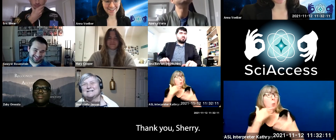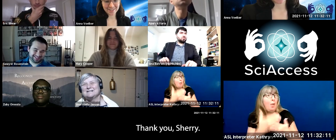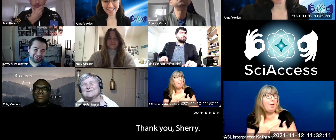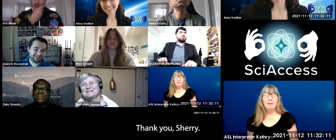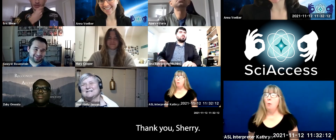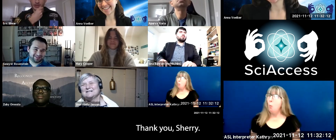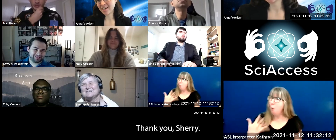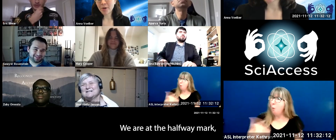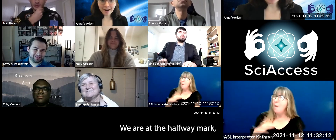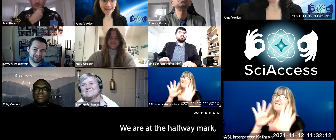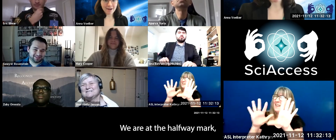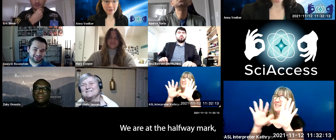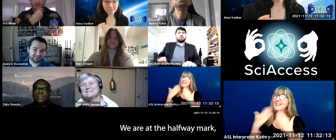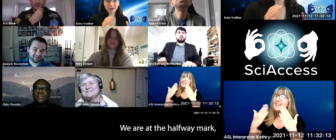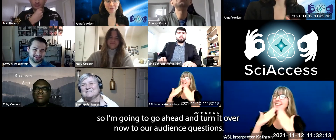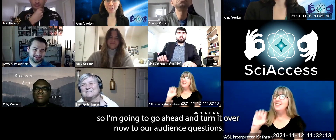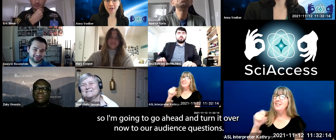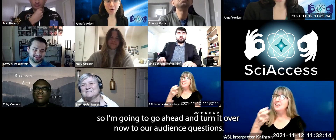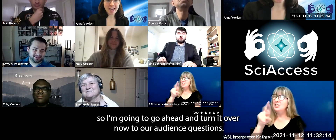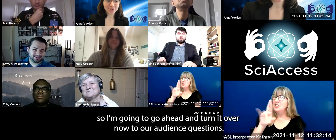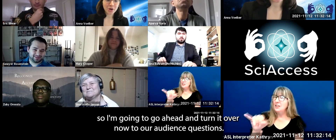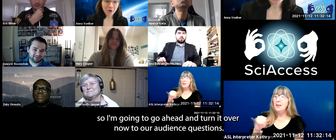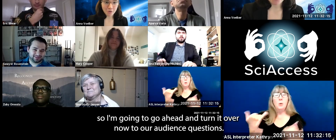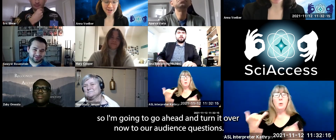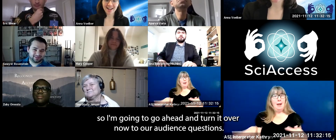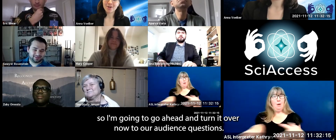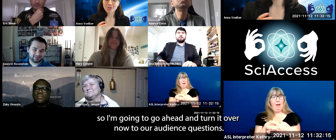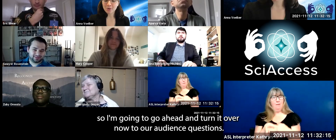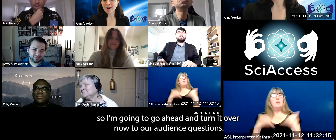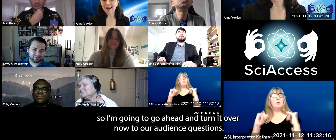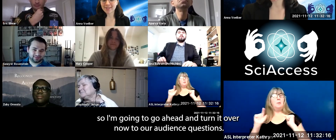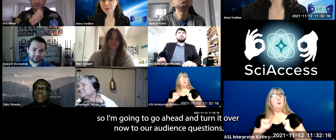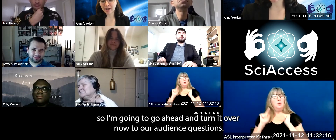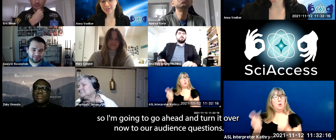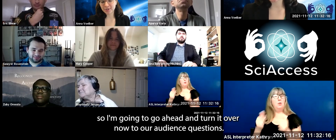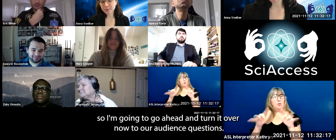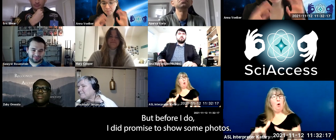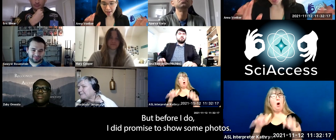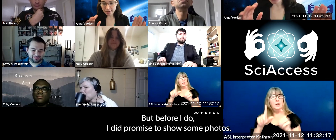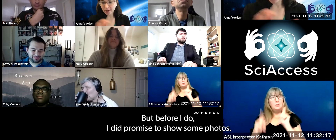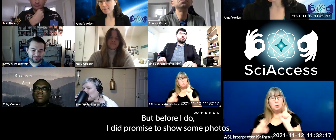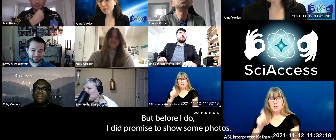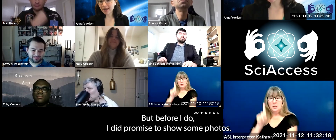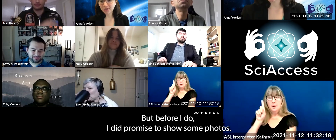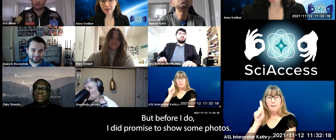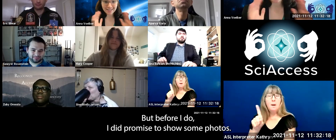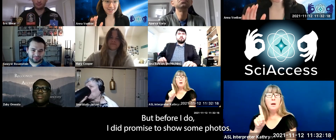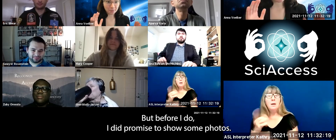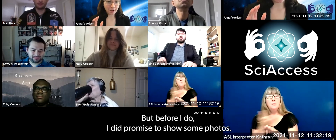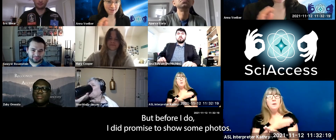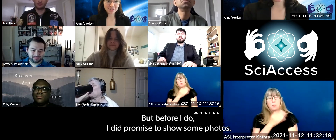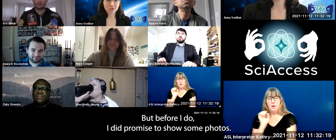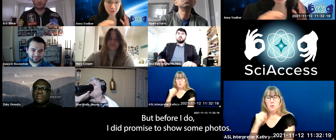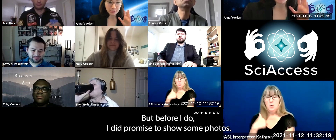Fantastic. Thank you, Sherry. We are at the halfway mark, so I'm going to go ahead and turn it over now to our audience questions. But before I do, I